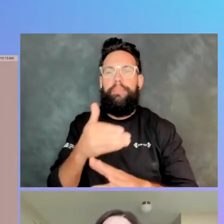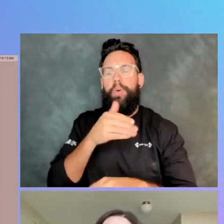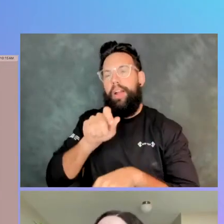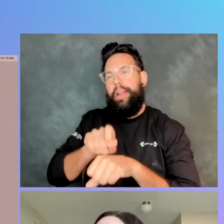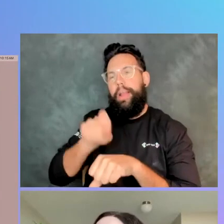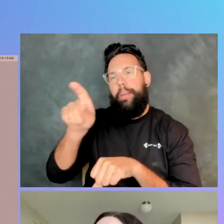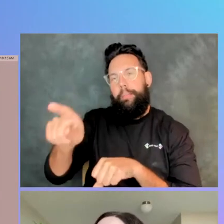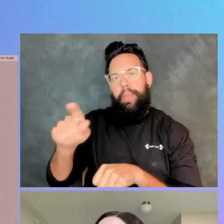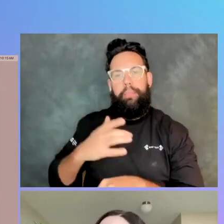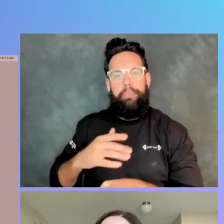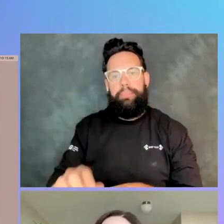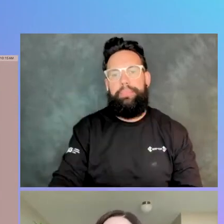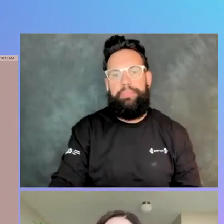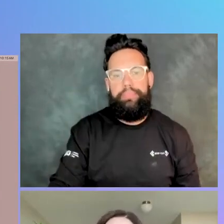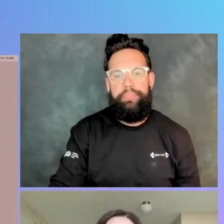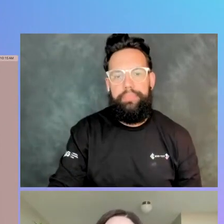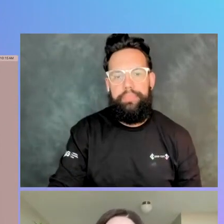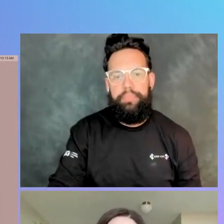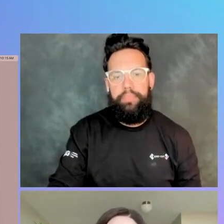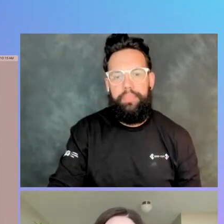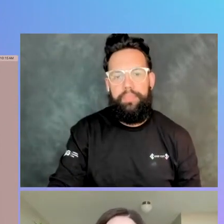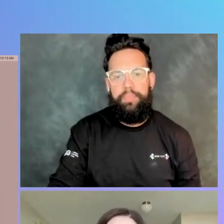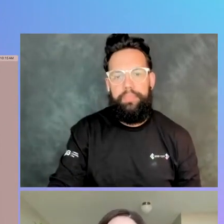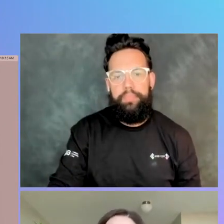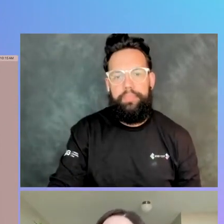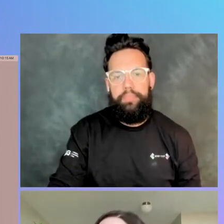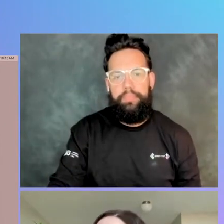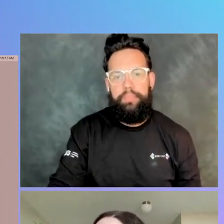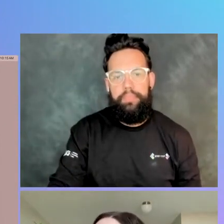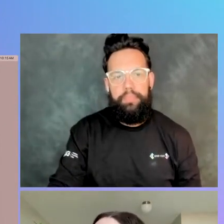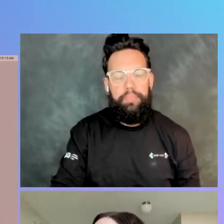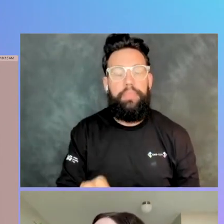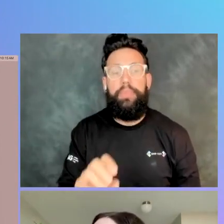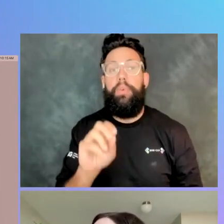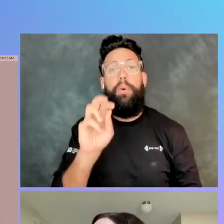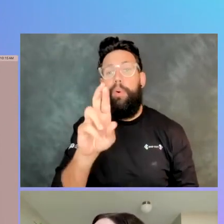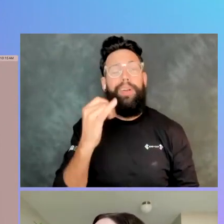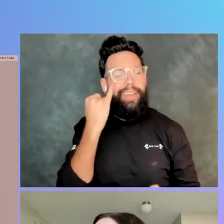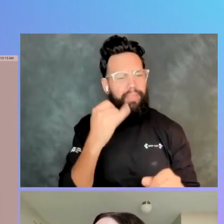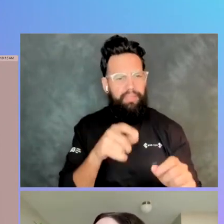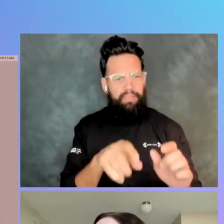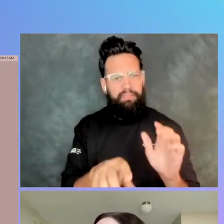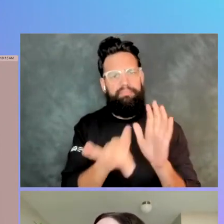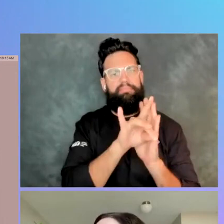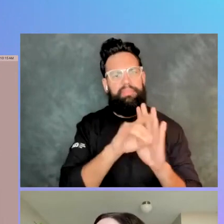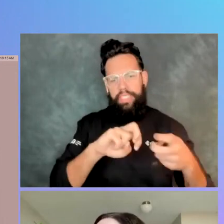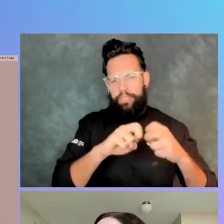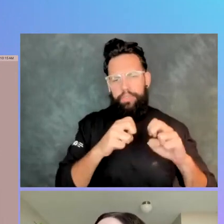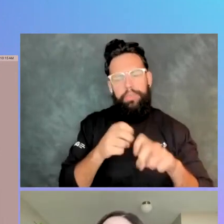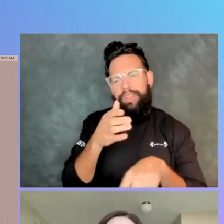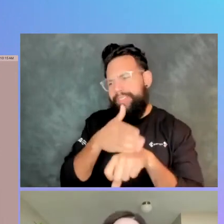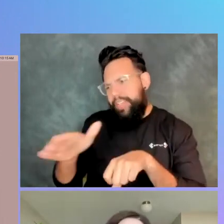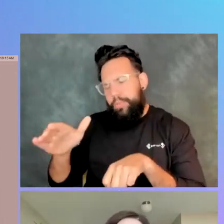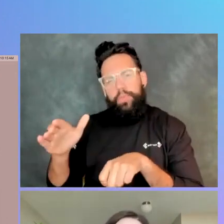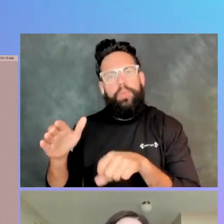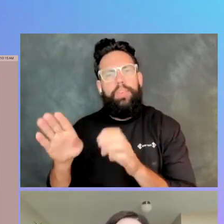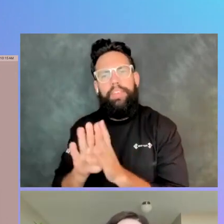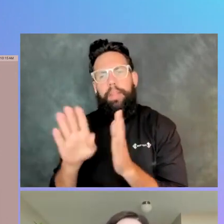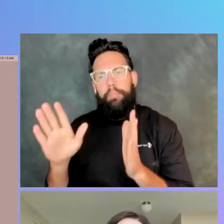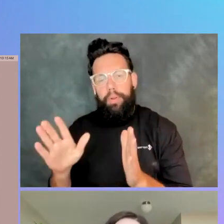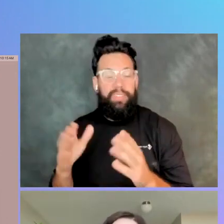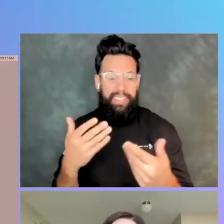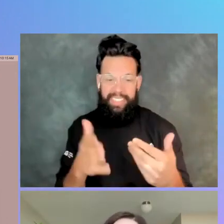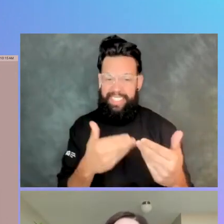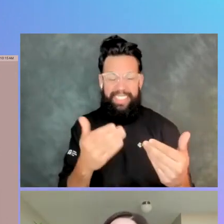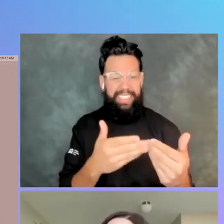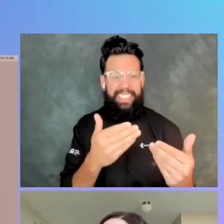in the process, I might need to send this issue over to a developer or to my development team. And there's always a link to copy. So I can easily copy